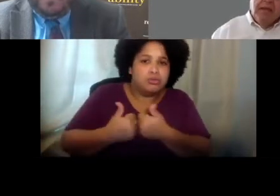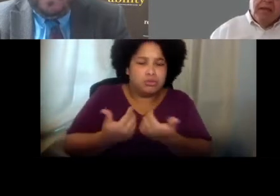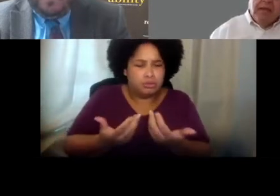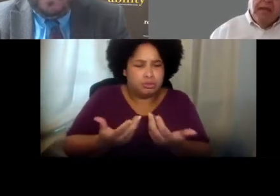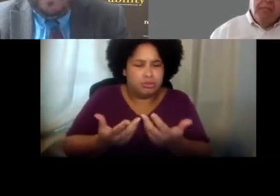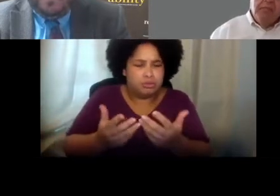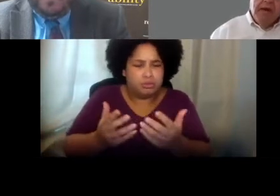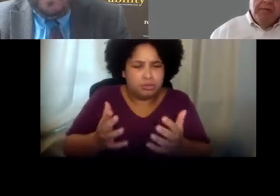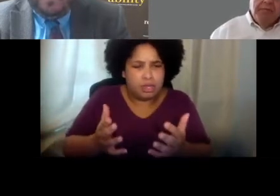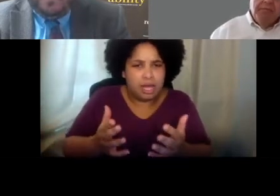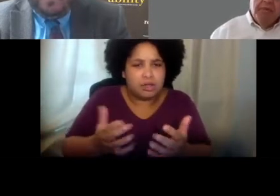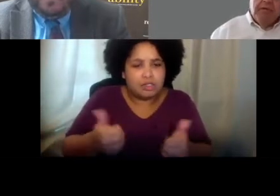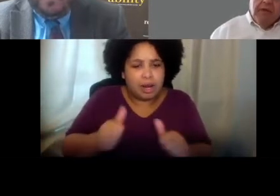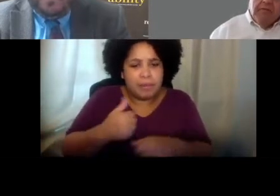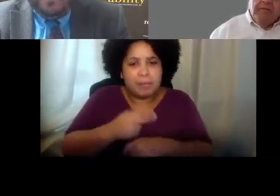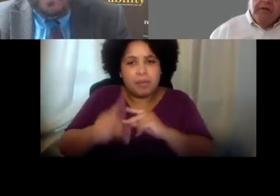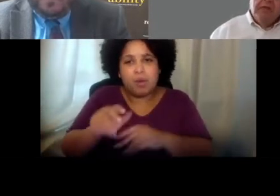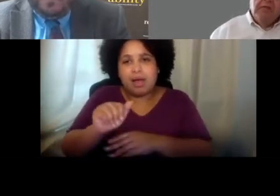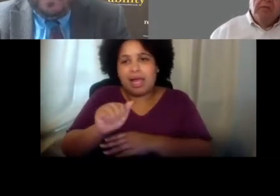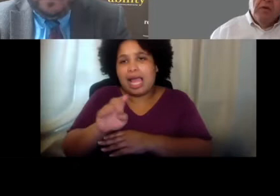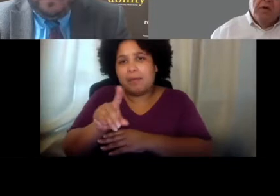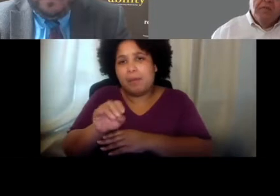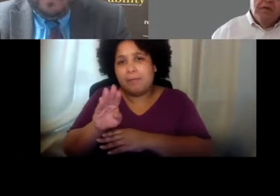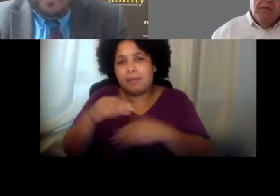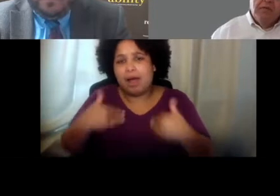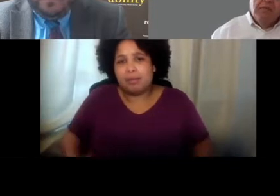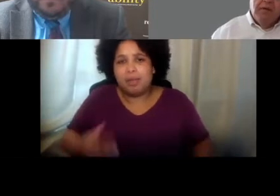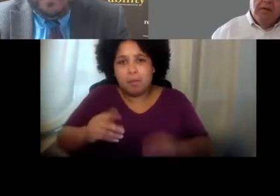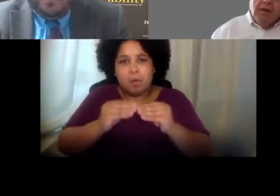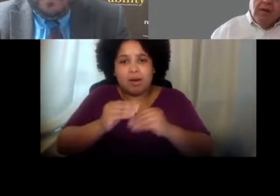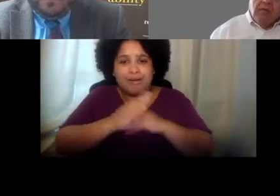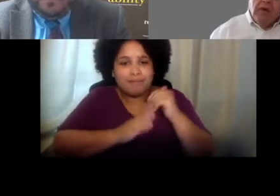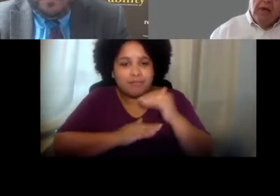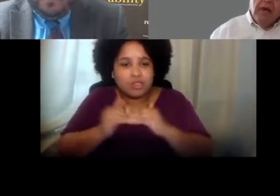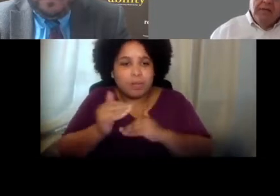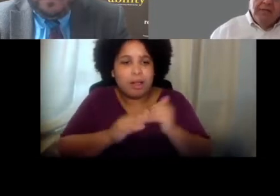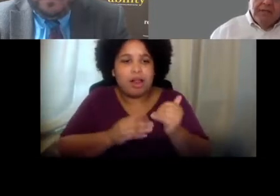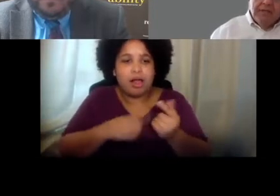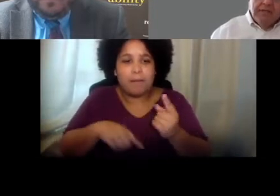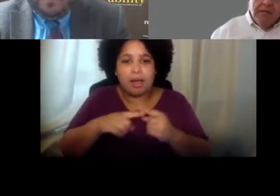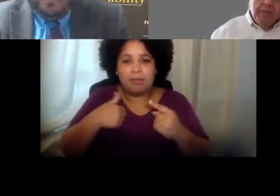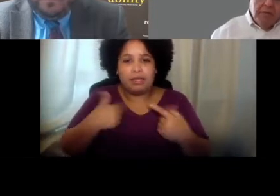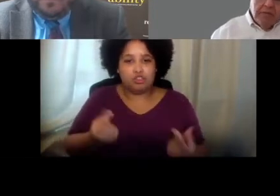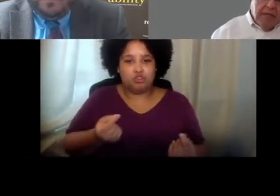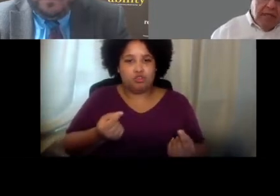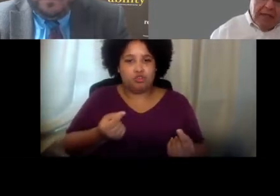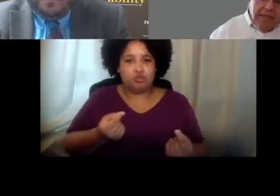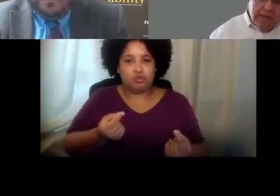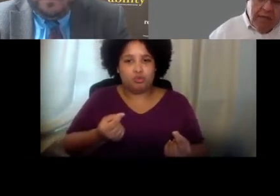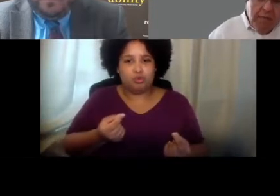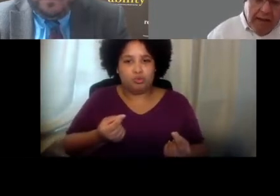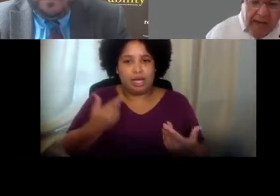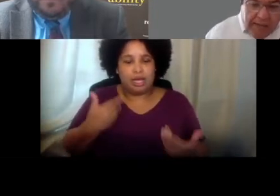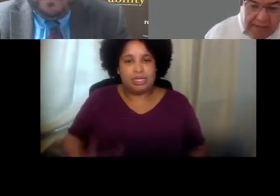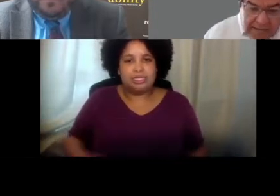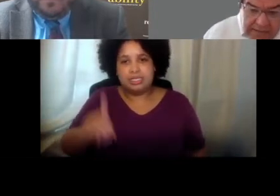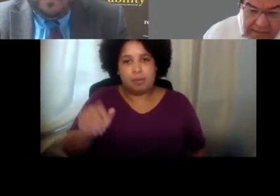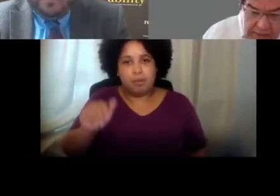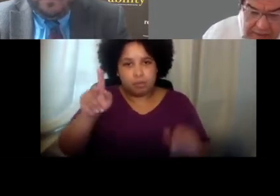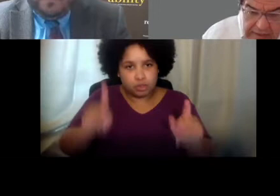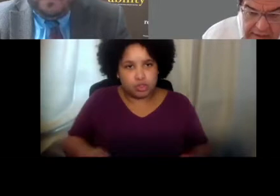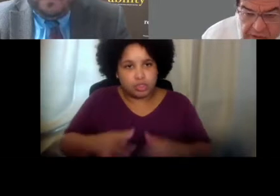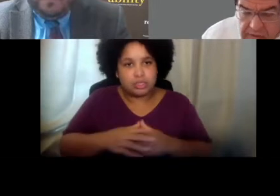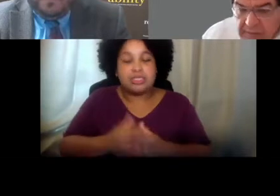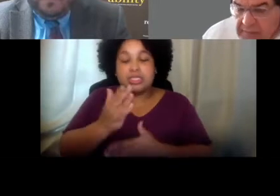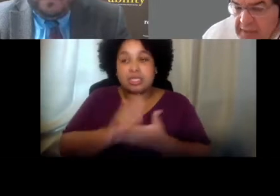make able-bodied people feel a little more comfortable about what I do as a disabled person. Now, some of my colleagues in this